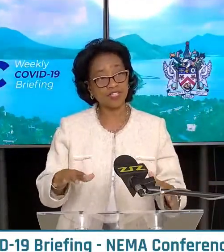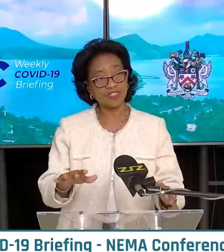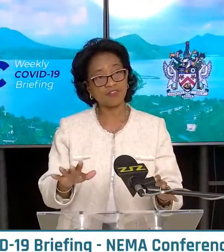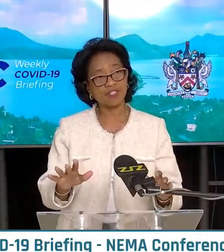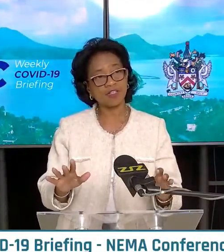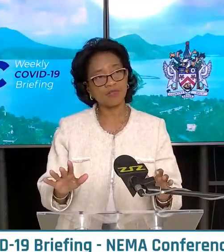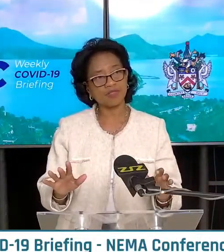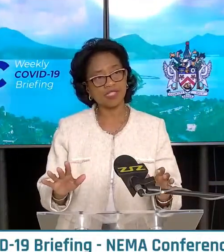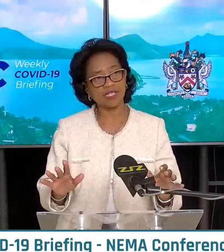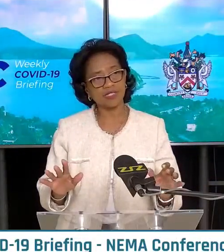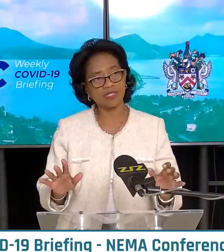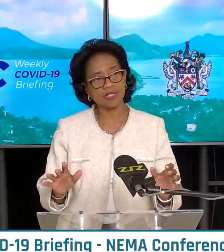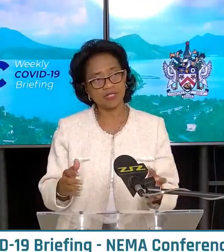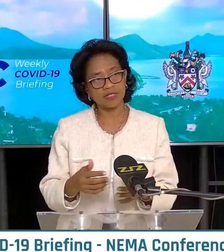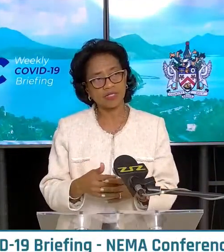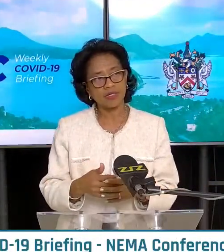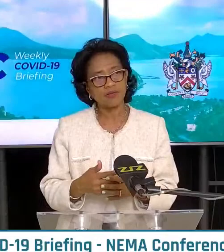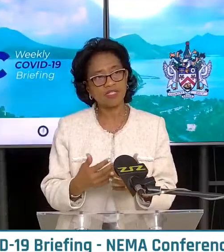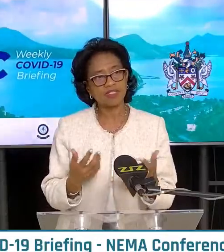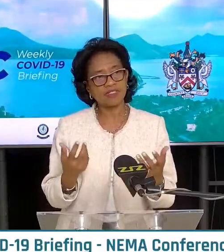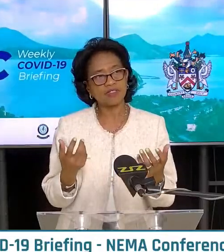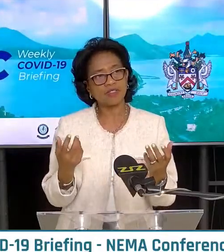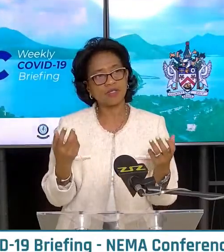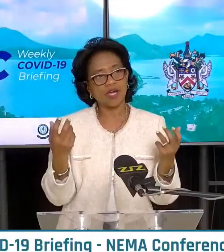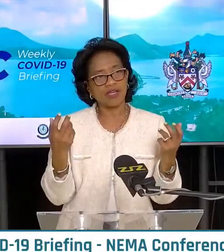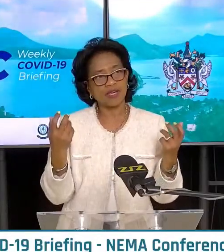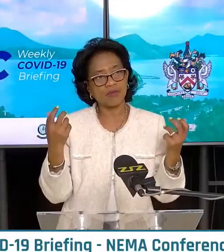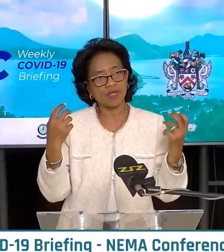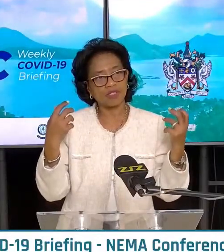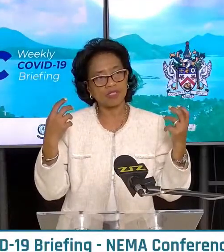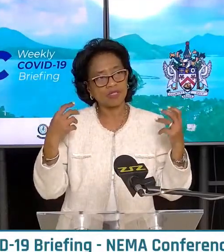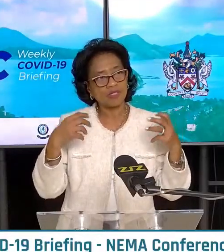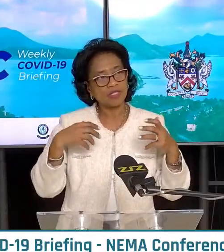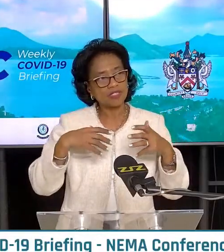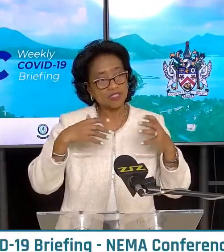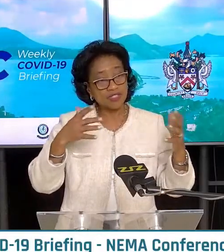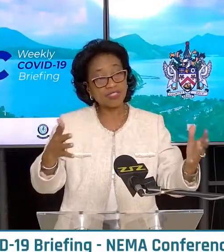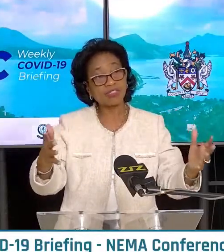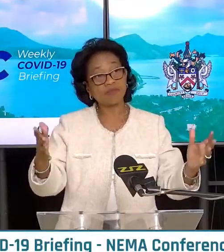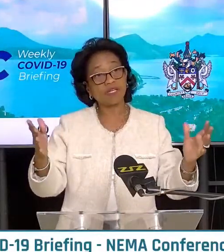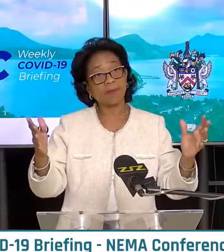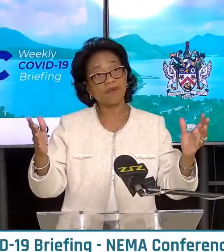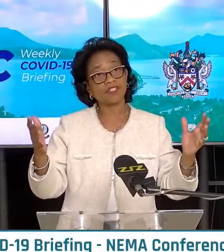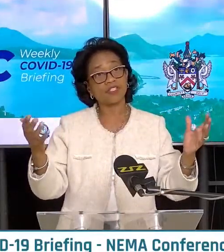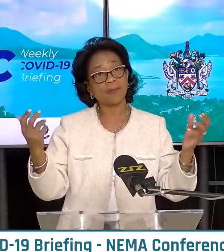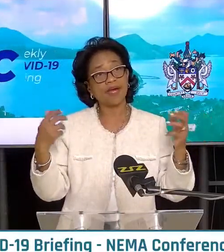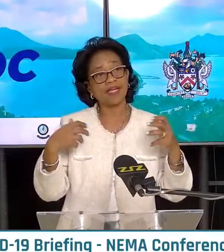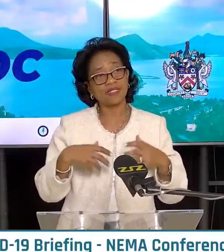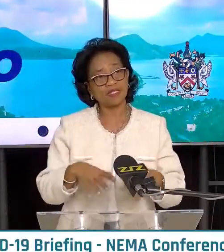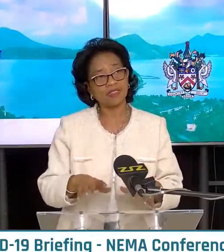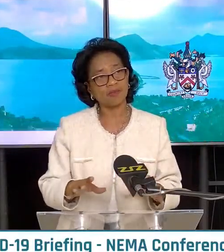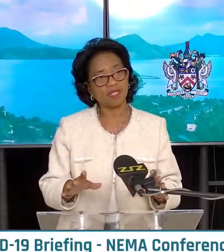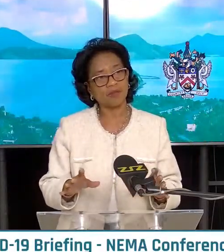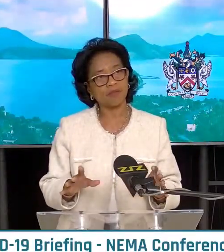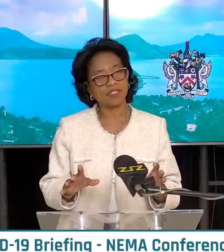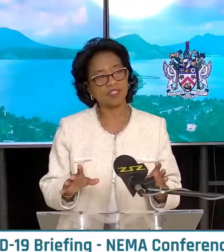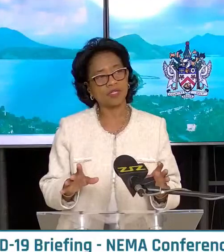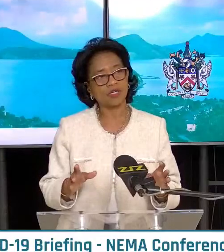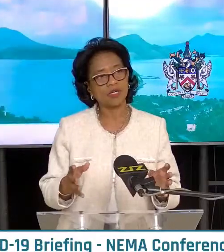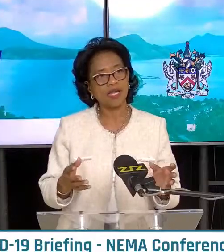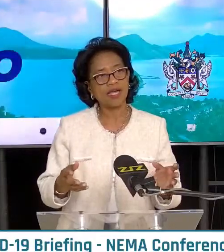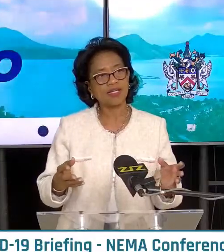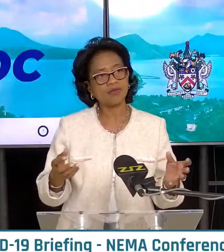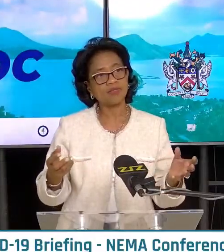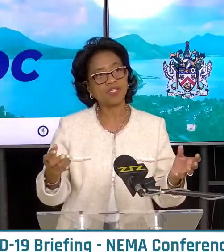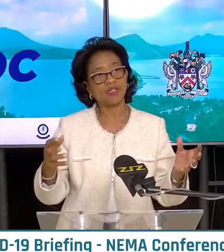being effective in communicating this, because, I want us to see the bigger picture, buy into the bigger